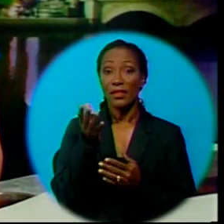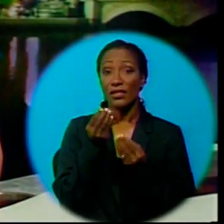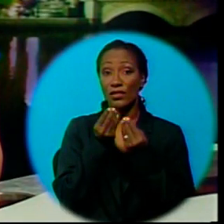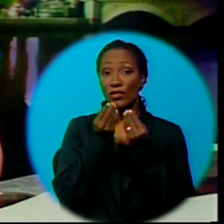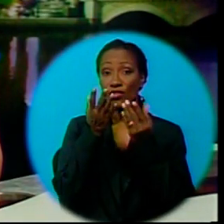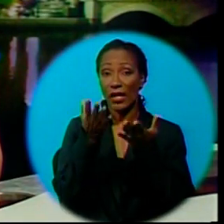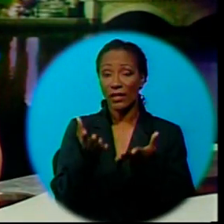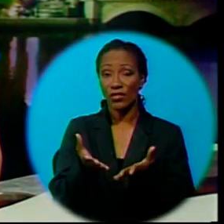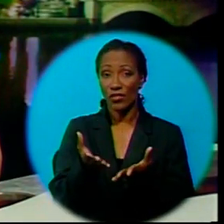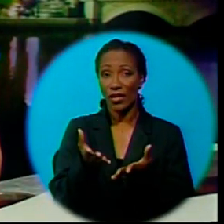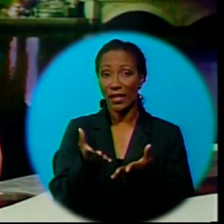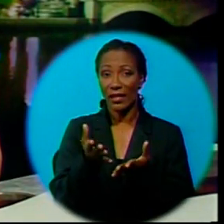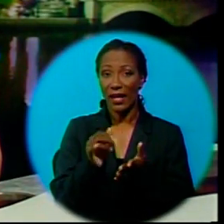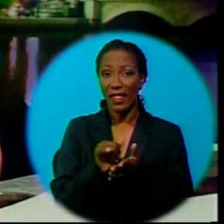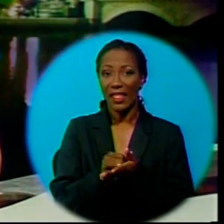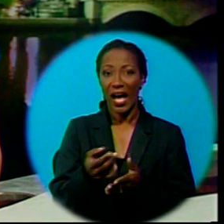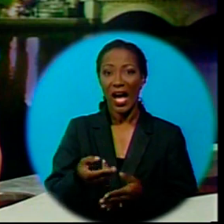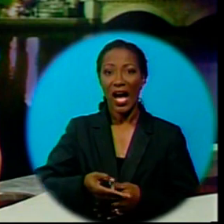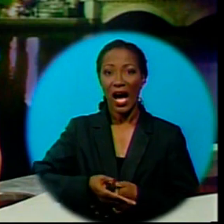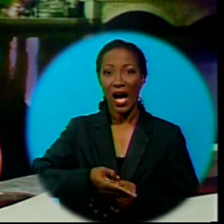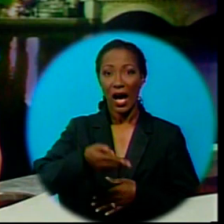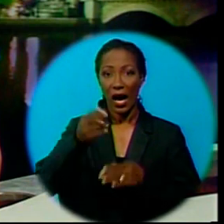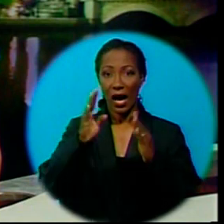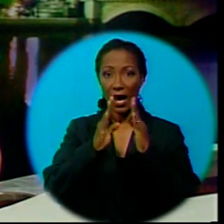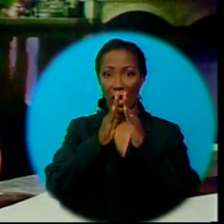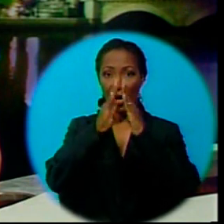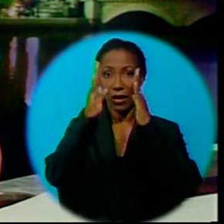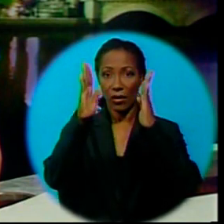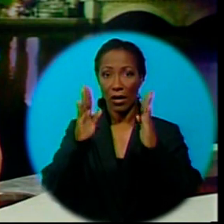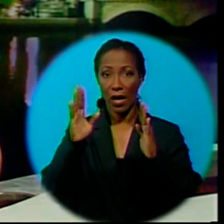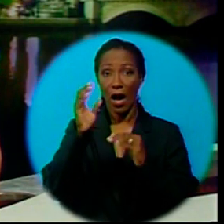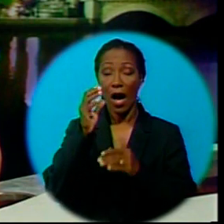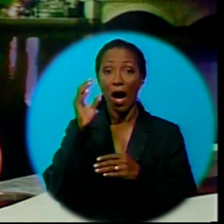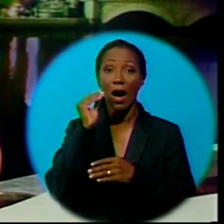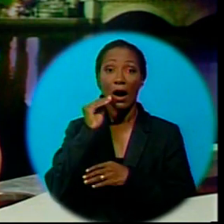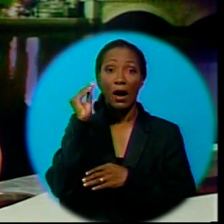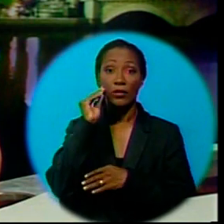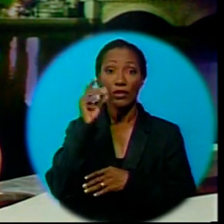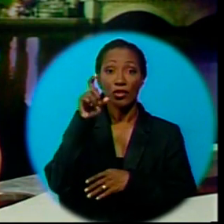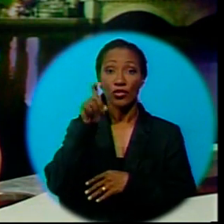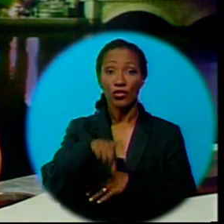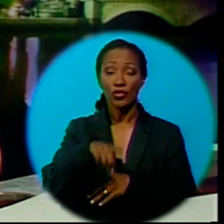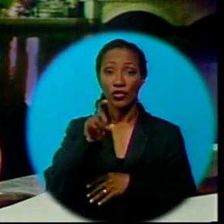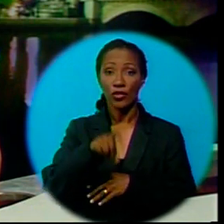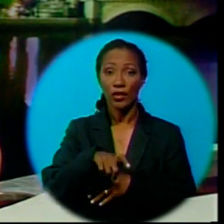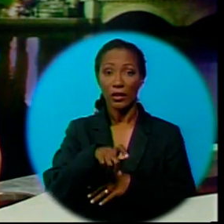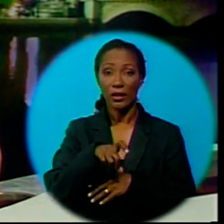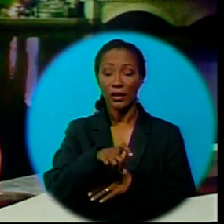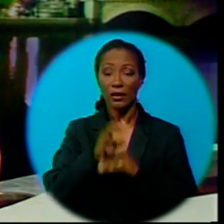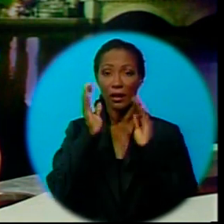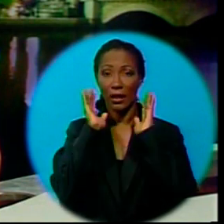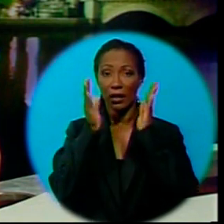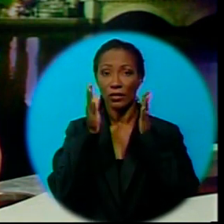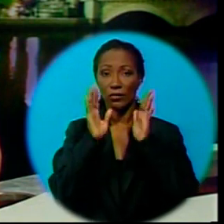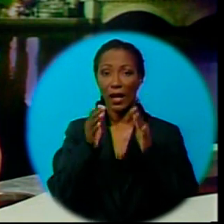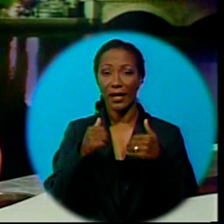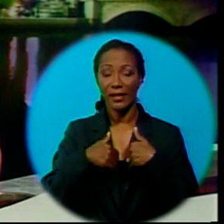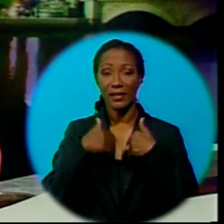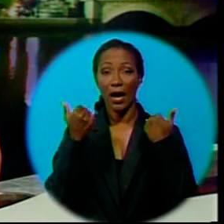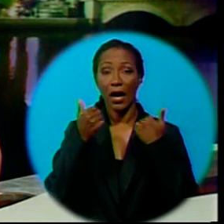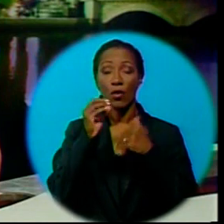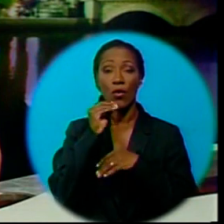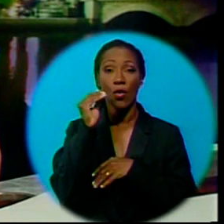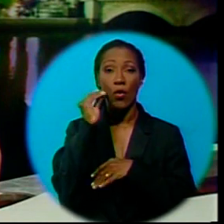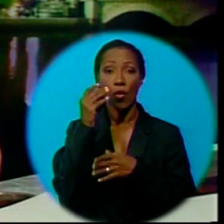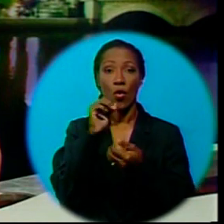is a suggestion that high-rise housing solutions should be used as an option to attract young aspiring homeowners. It's coming